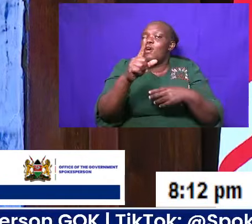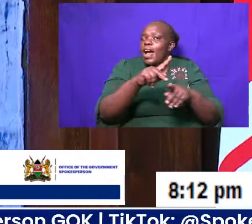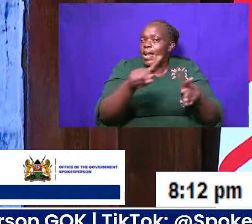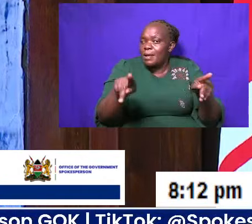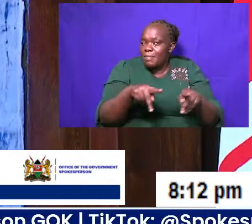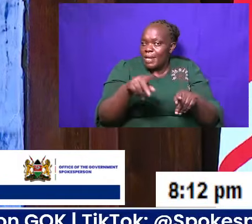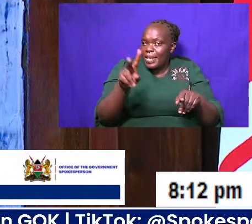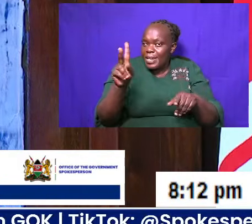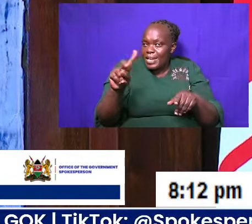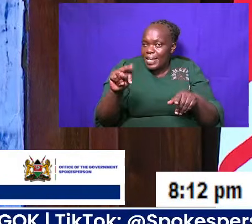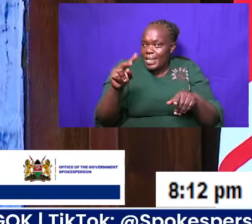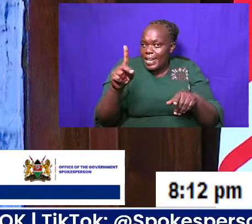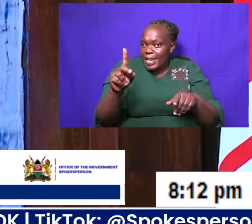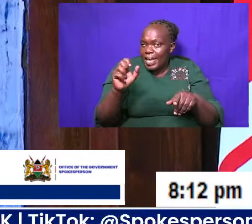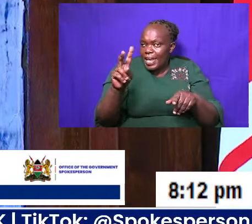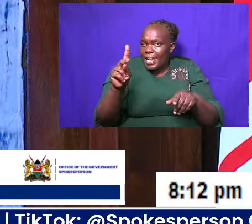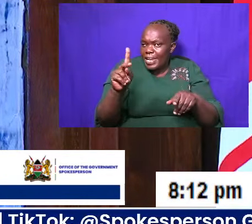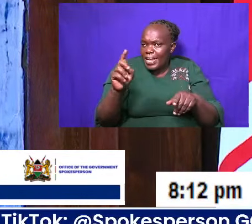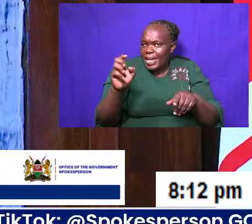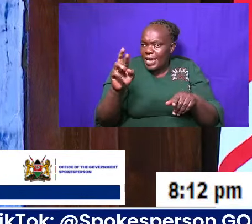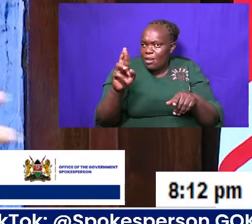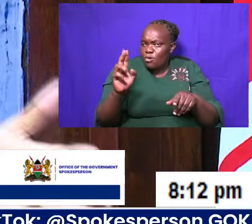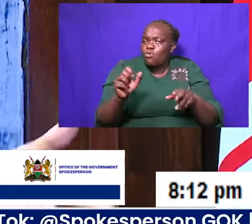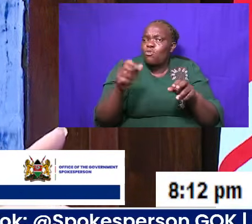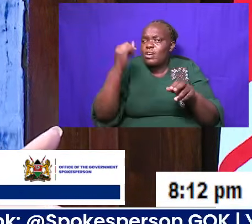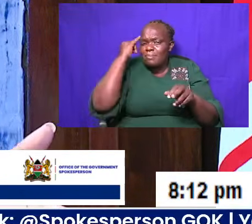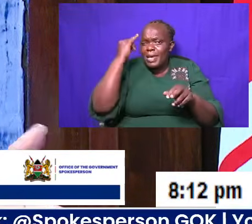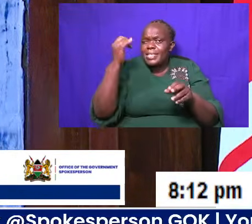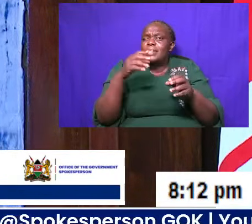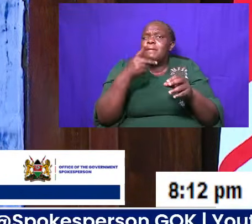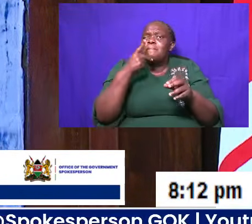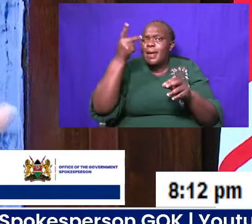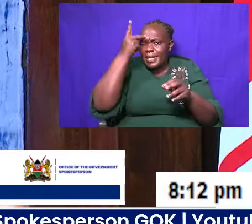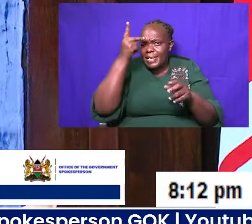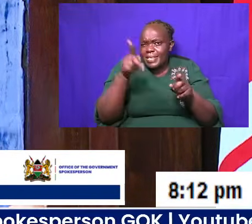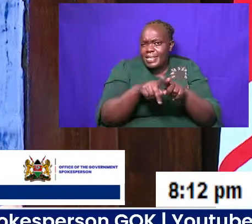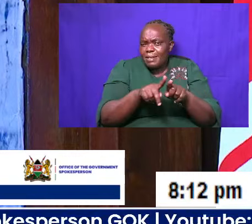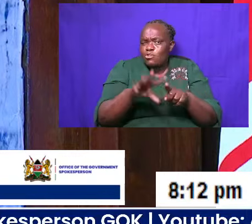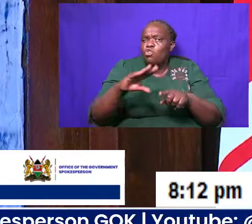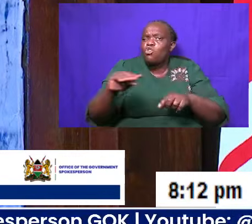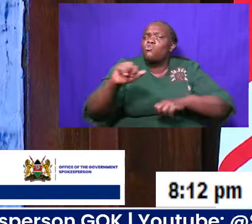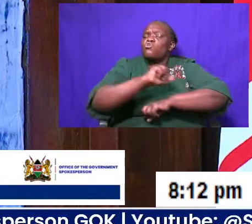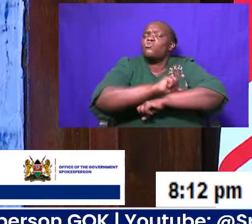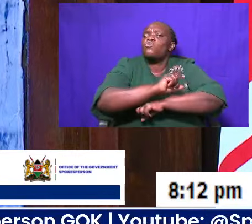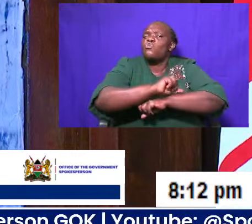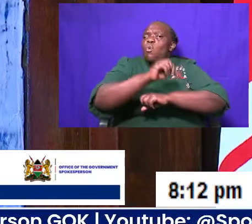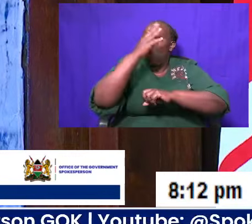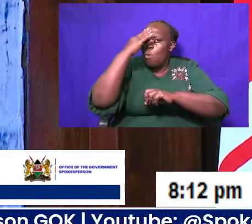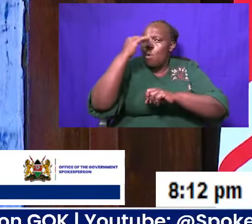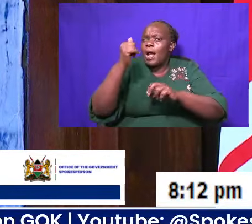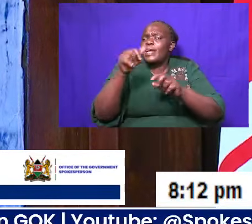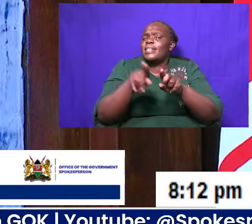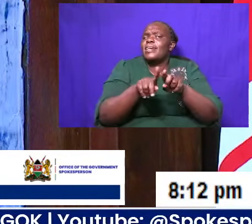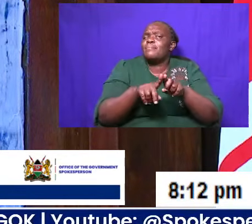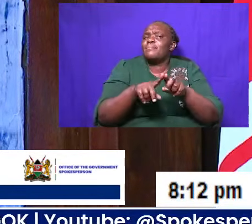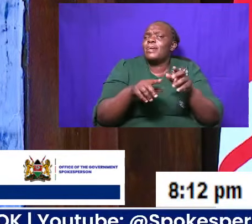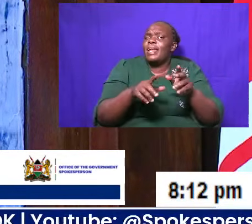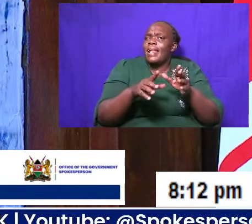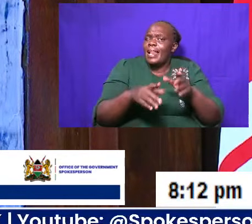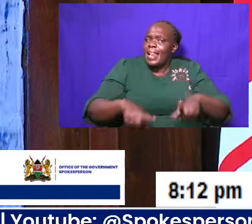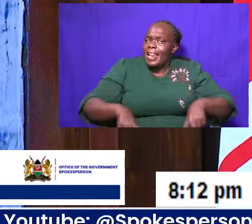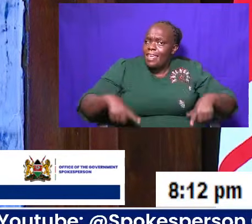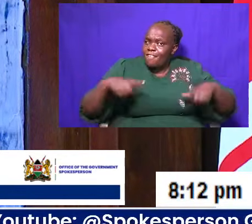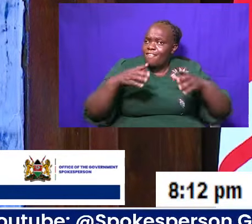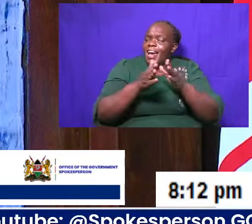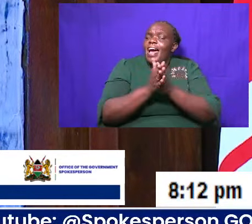Birere. And so you can imagine most of our parents actually had not gone to school. That is why they were actually living and farming in